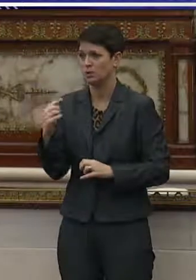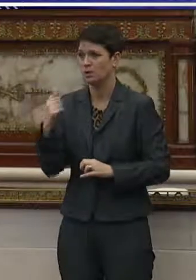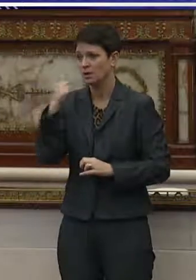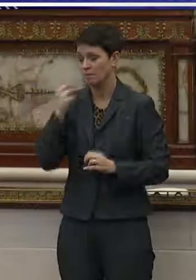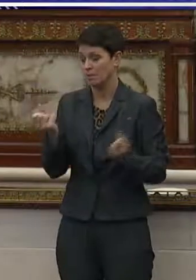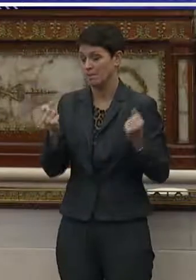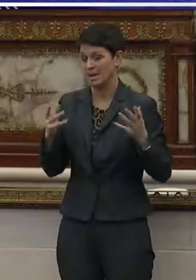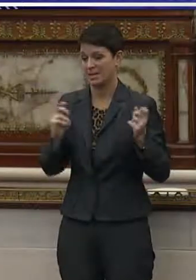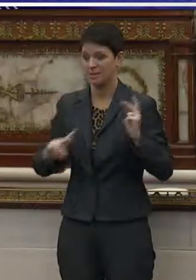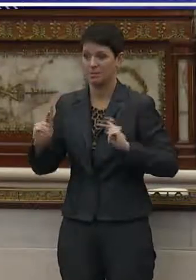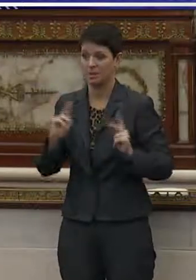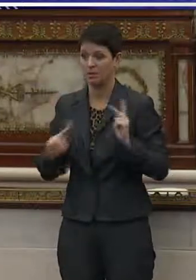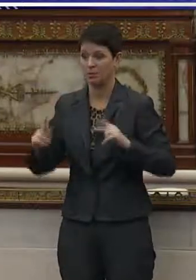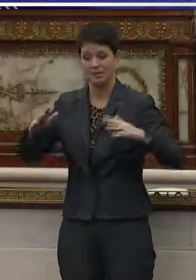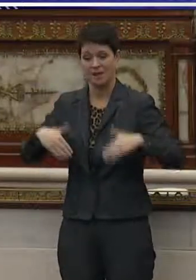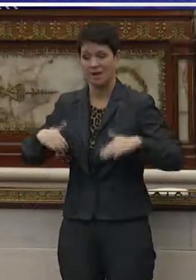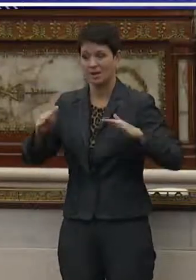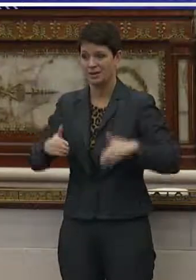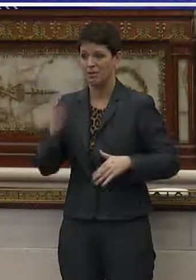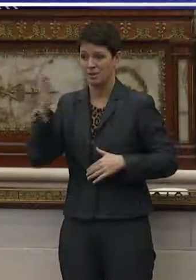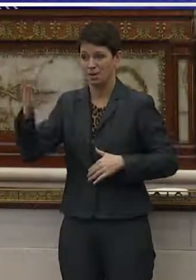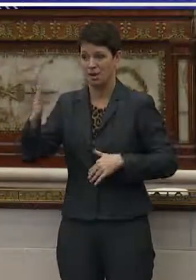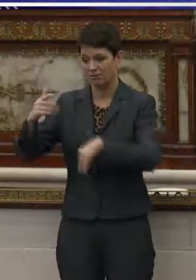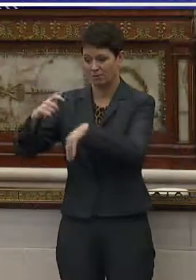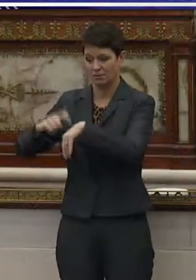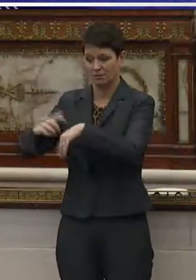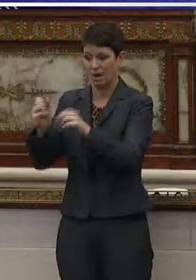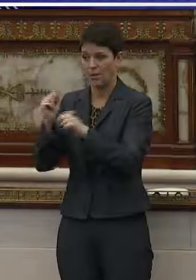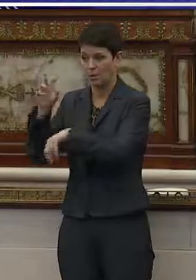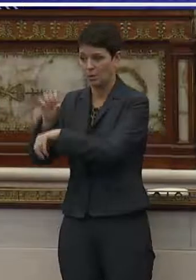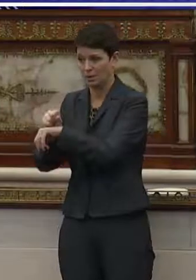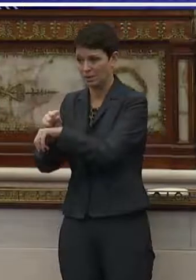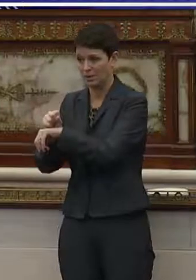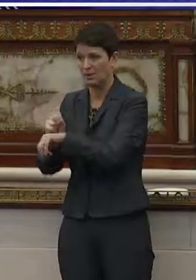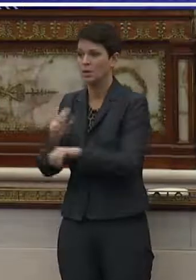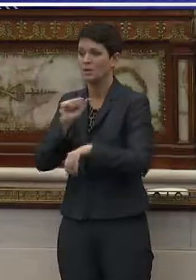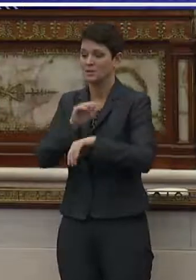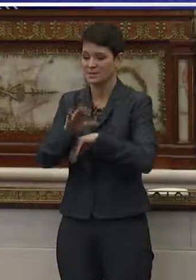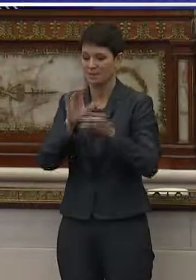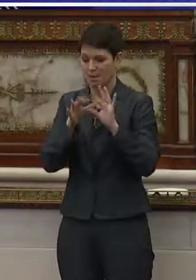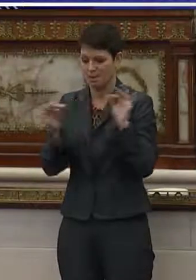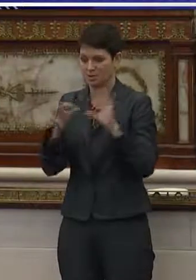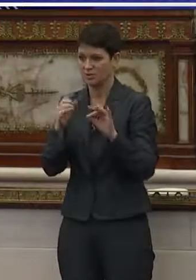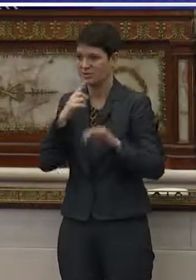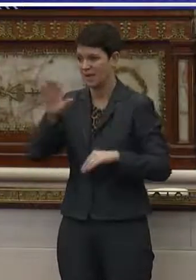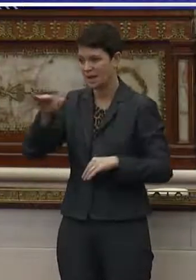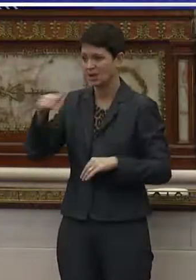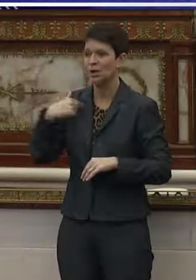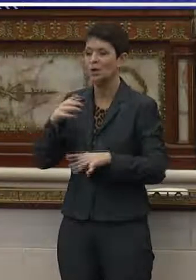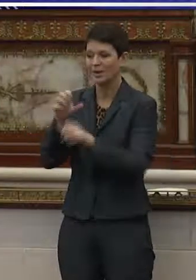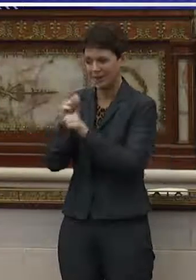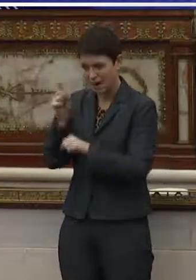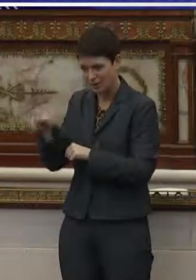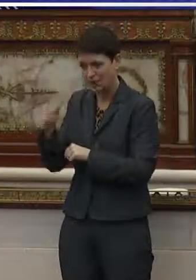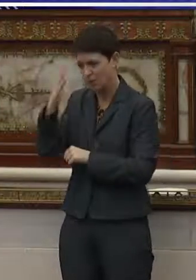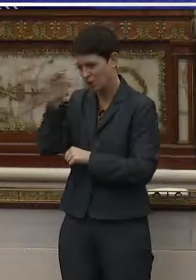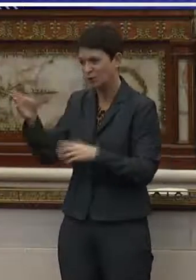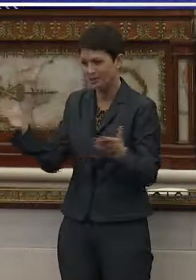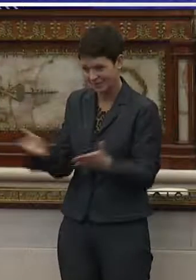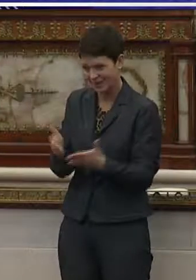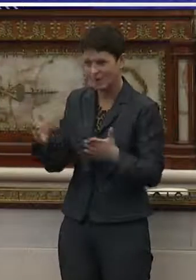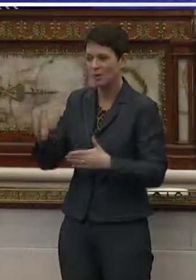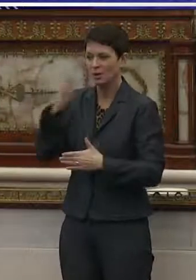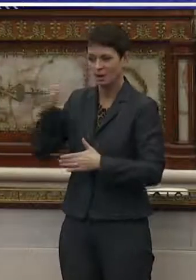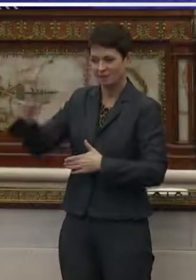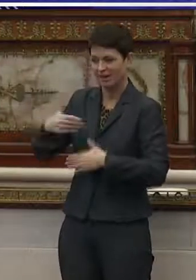the many people who have not yet been offered an opportunity for an appointment, we're going to be sending out messages that just say, we got you. We know you're here. We know you